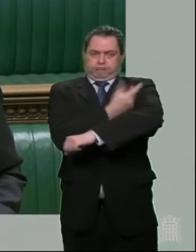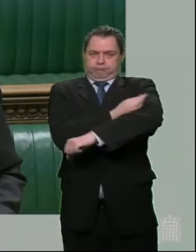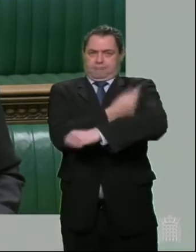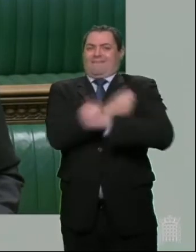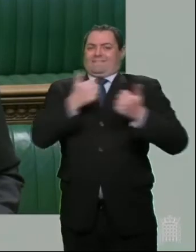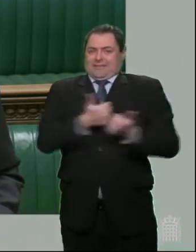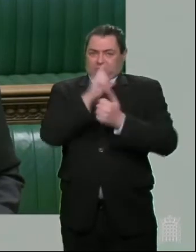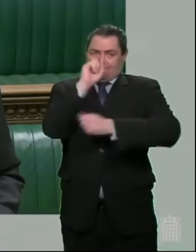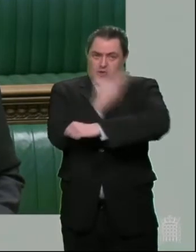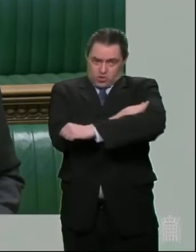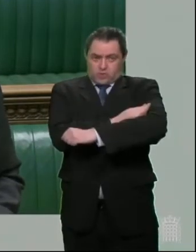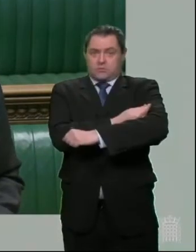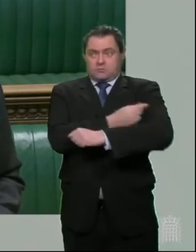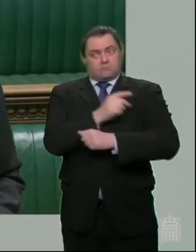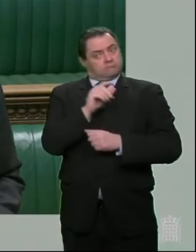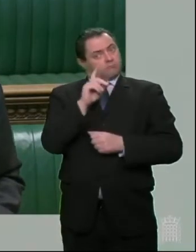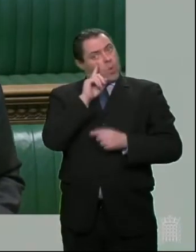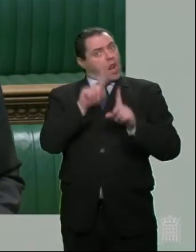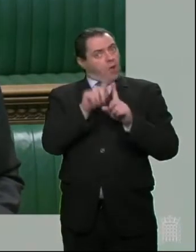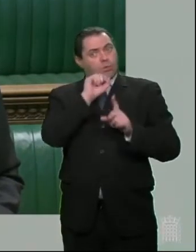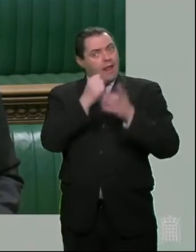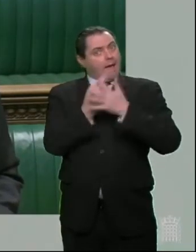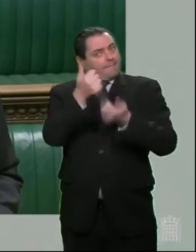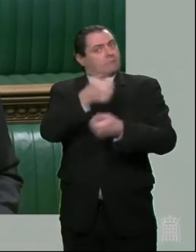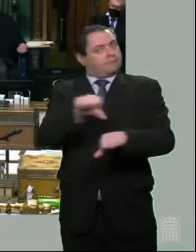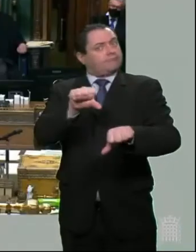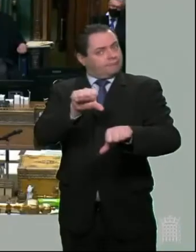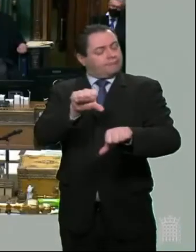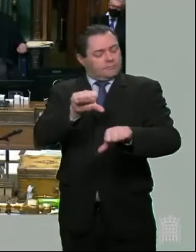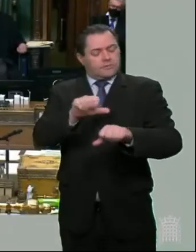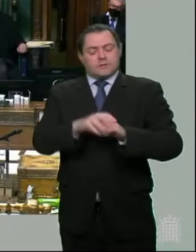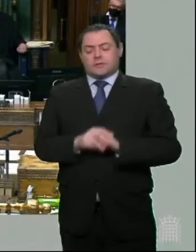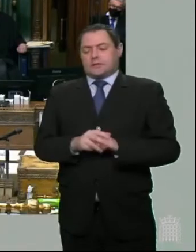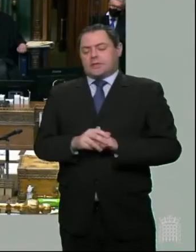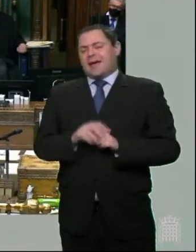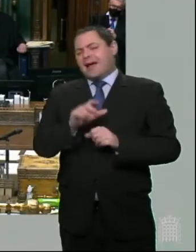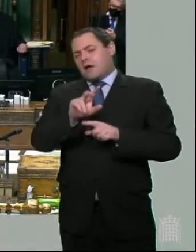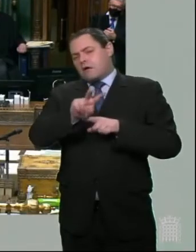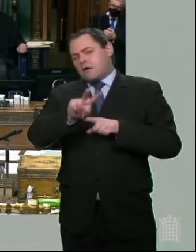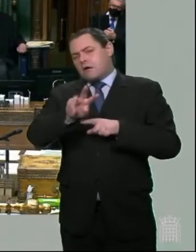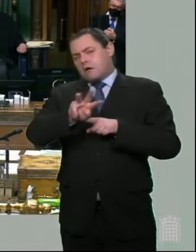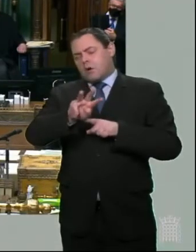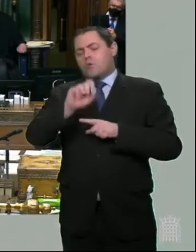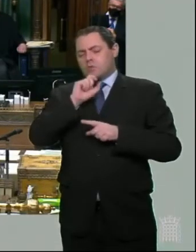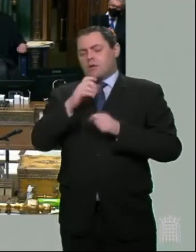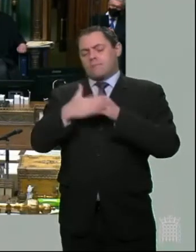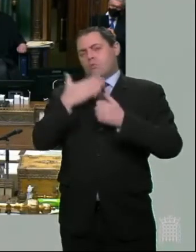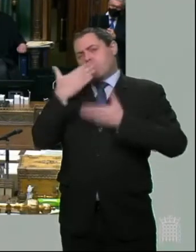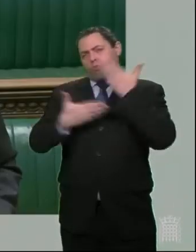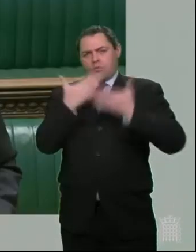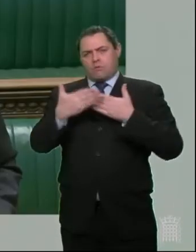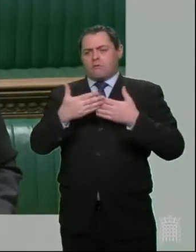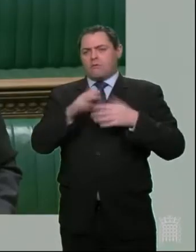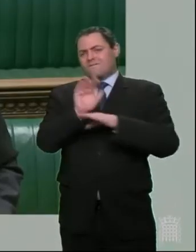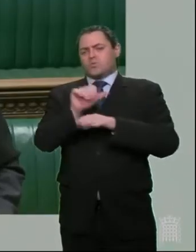in the next a few weeks, Mr. Speaker, to be setting out in much more detail how this country can exit